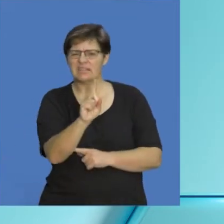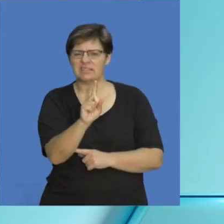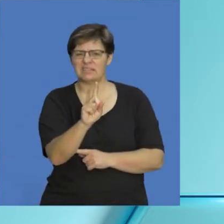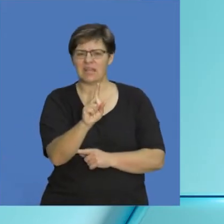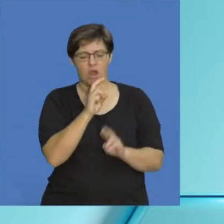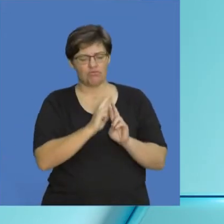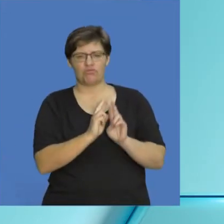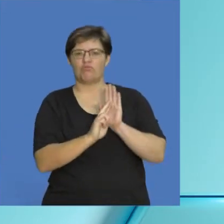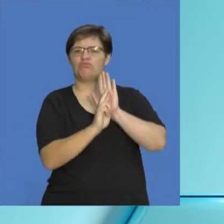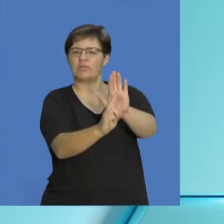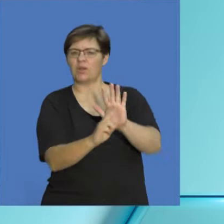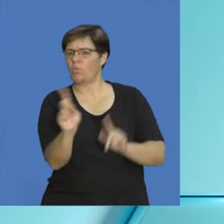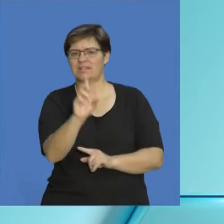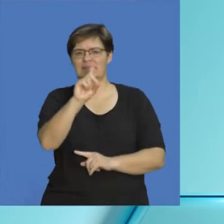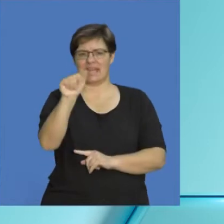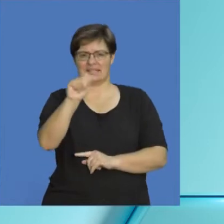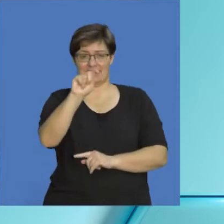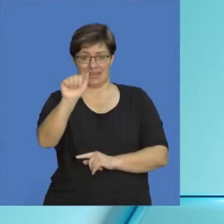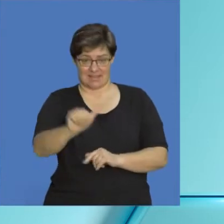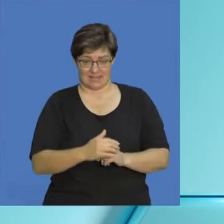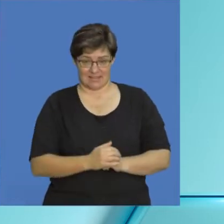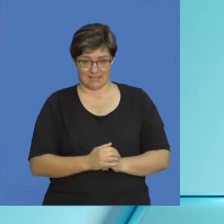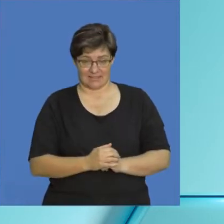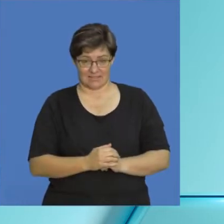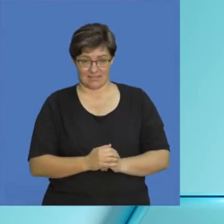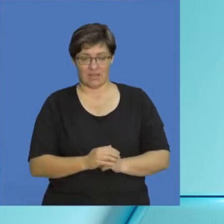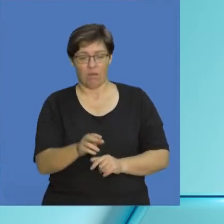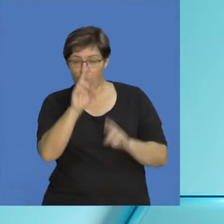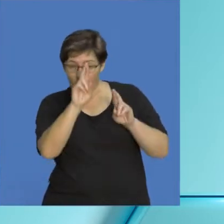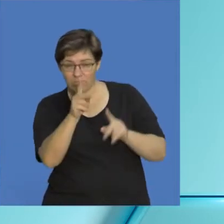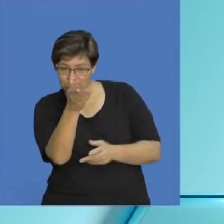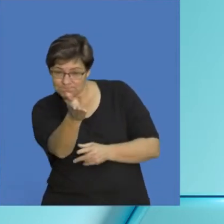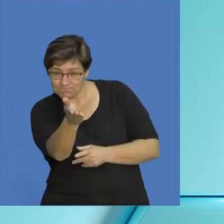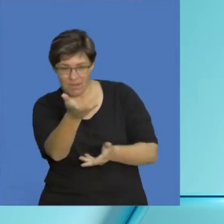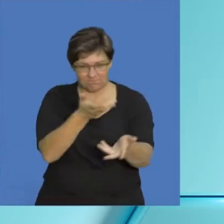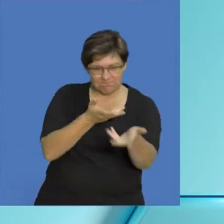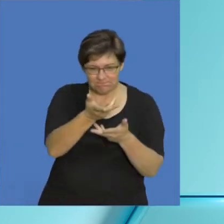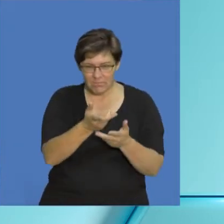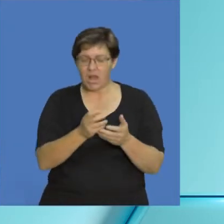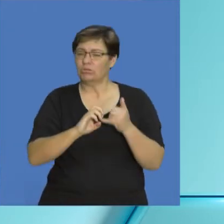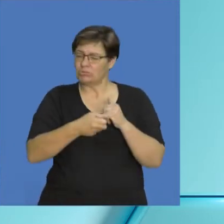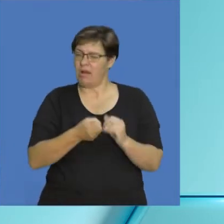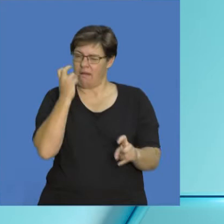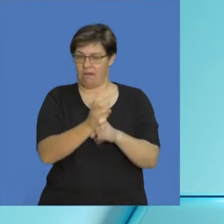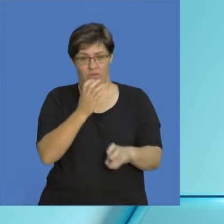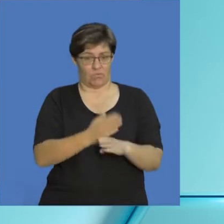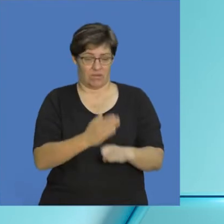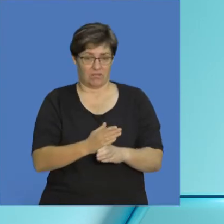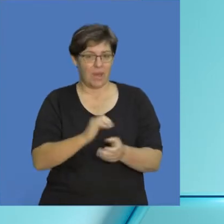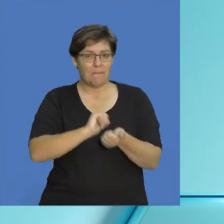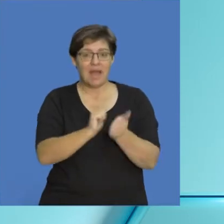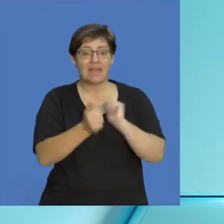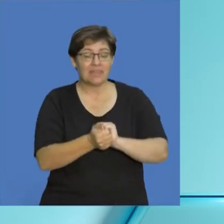and the importance of representing data. I hope you're there, you engage, and try to work hard. And remember, mathematics is